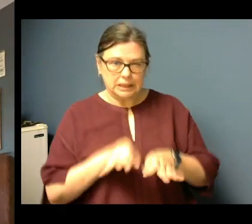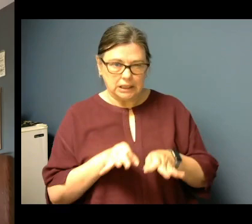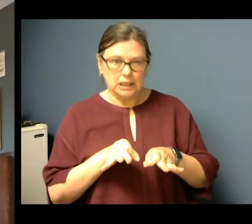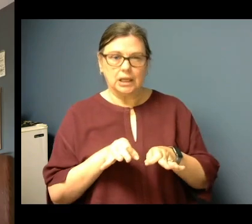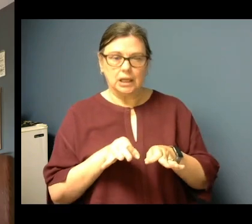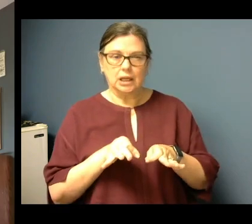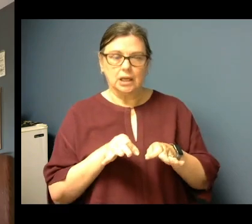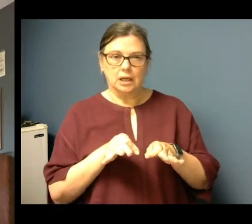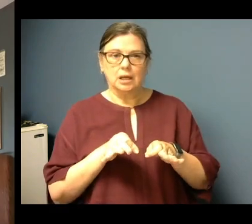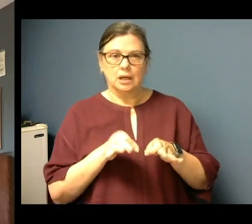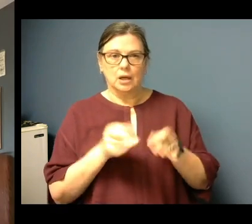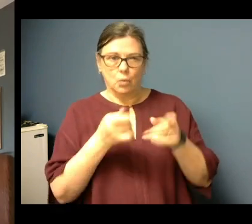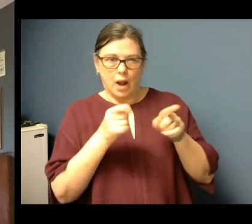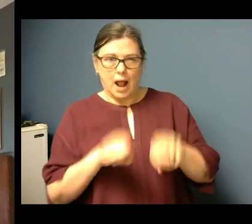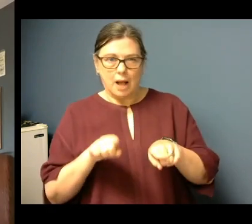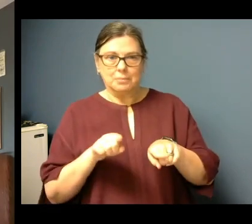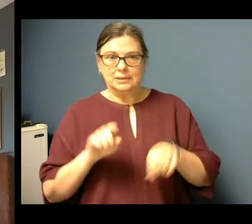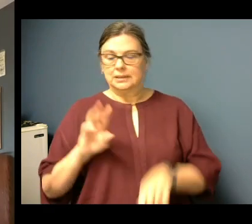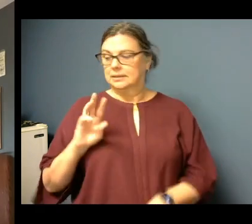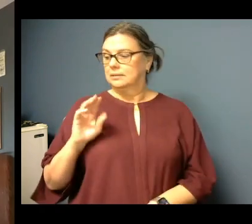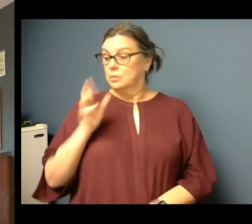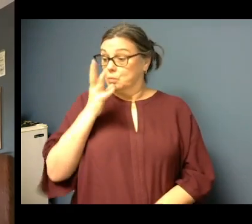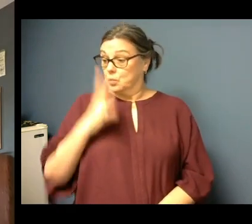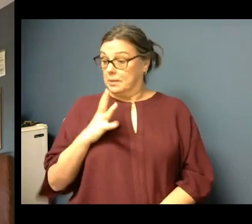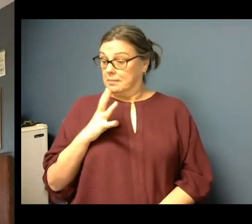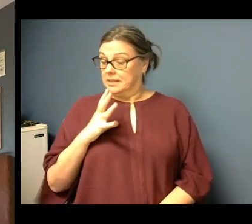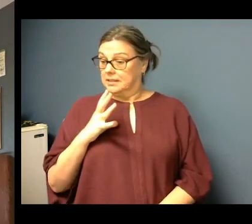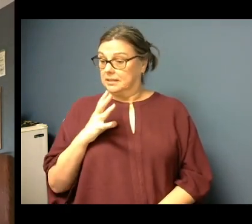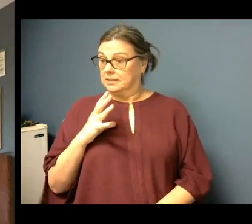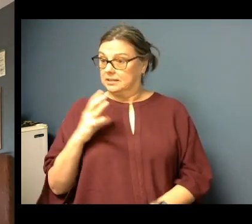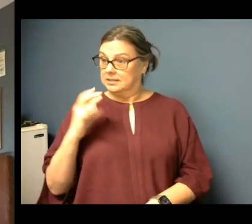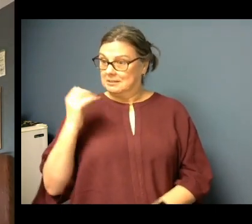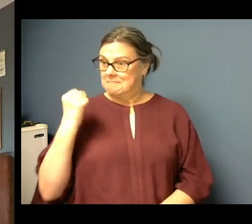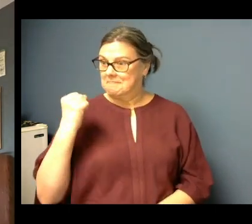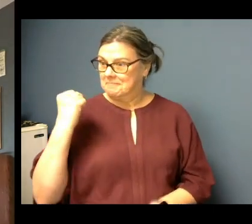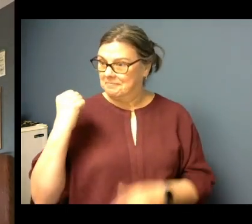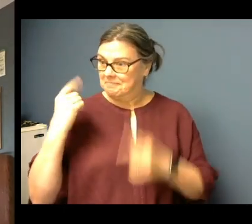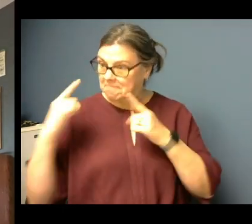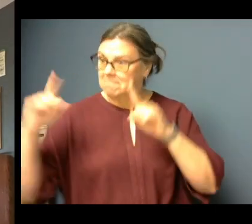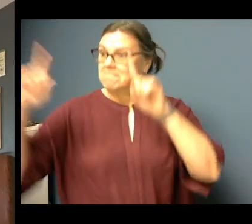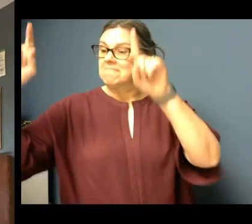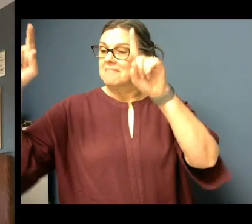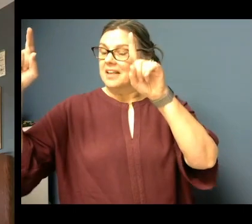steps forward that women had made in the 60s and 70s. And then we're going to see,